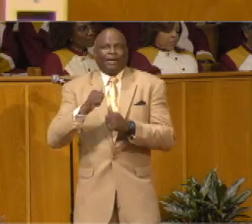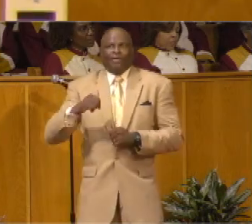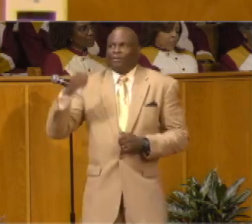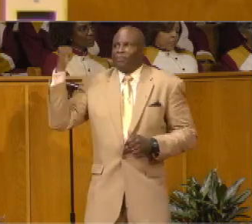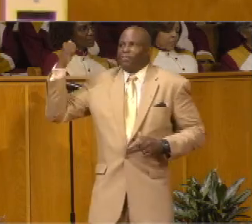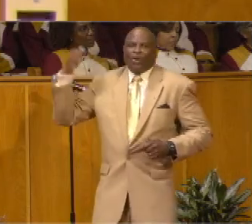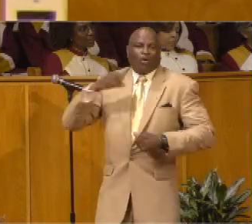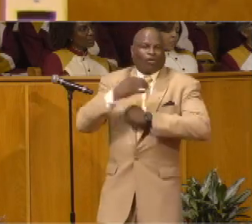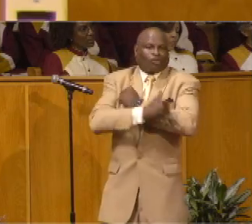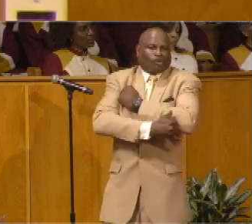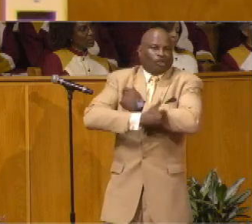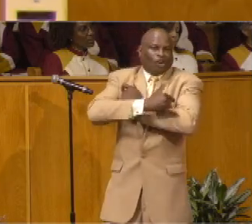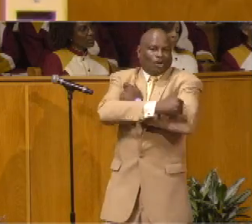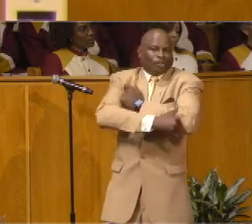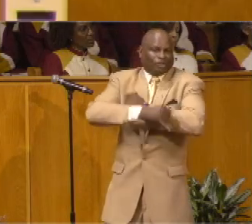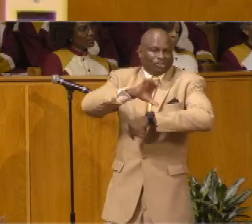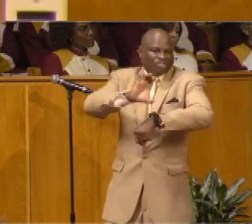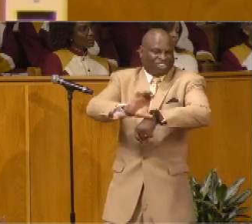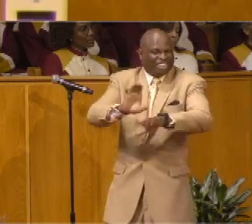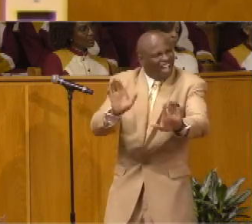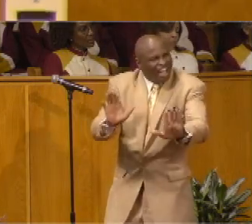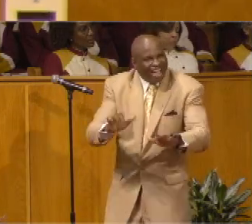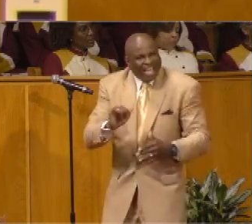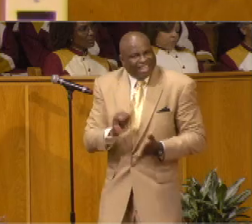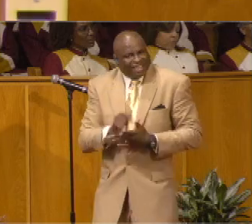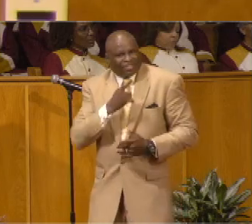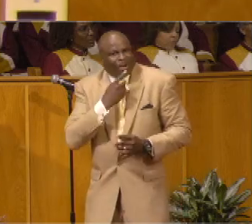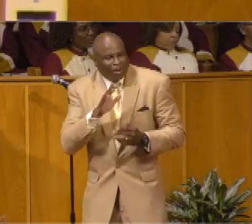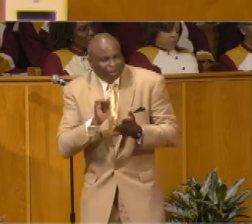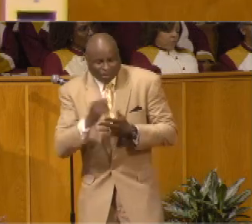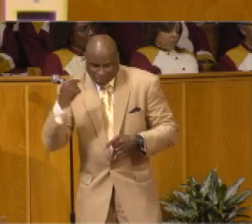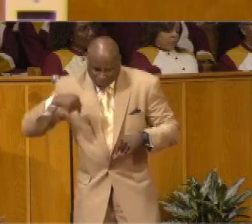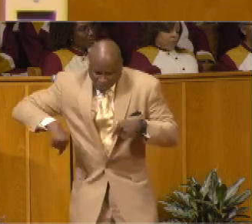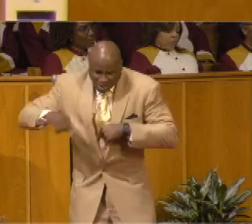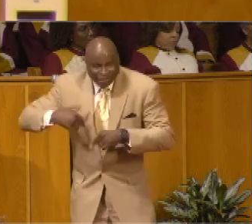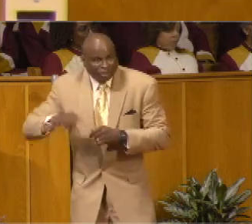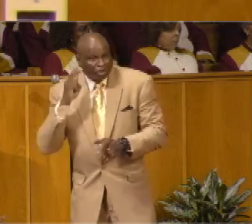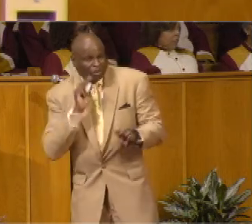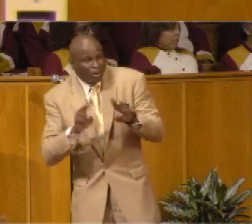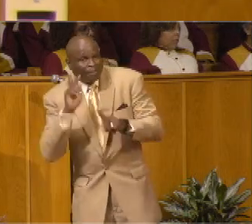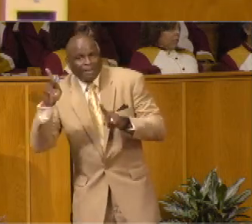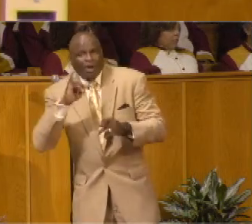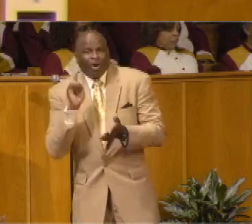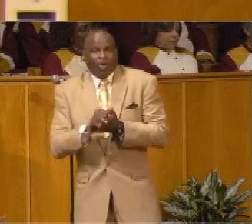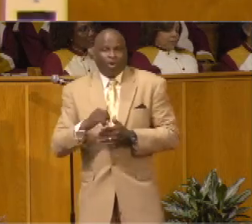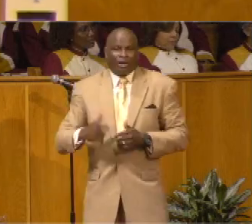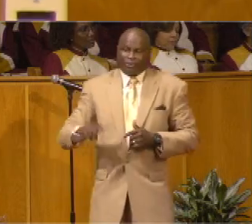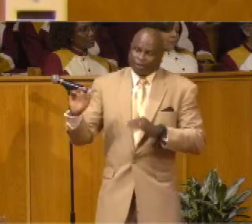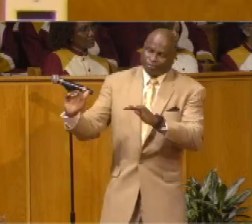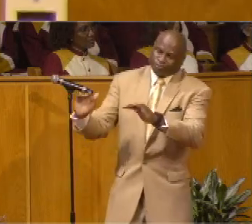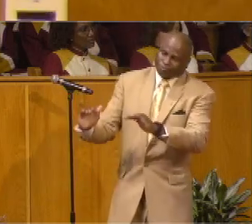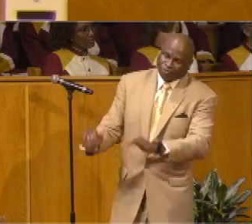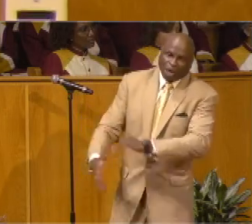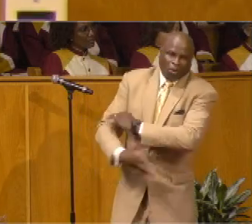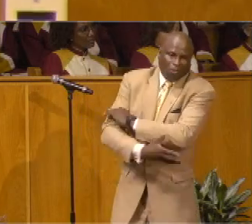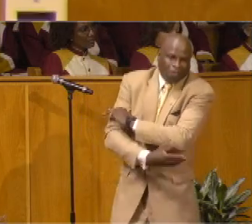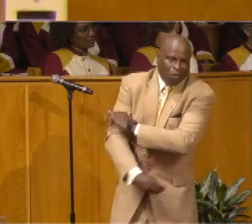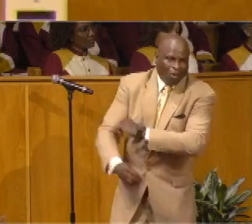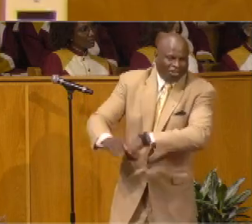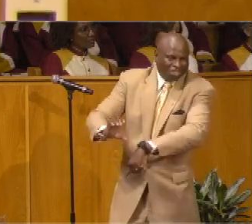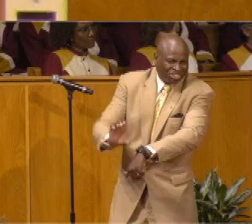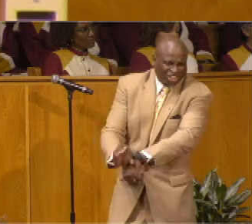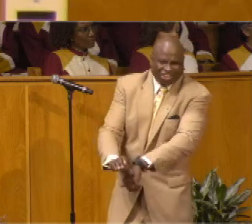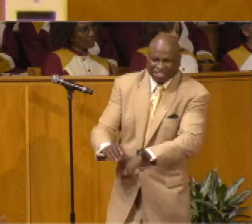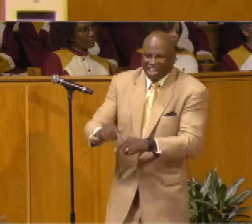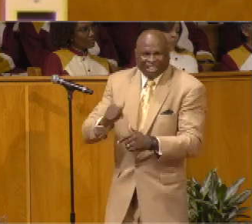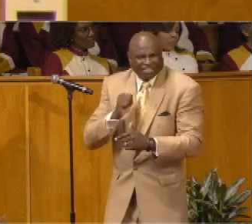of Kentucky. Speaking in tongues is not that which is just reserved for those on the lower rungs of the socioeconomic